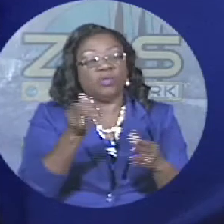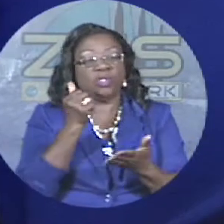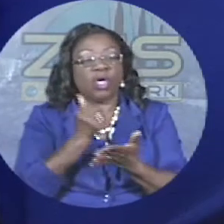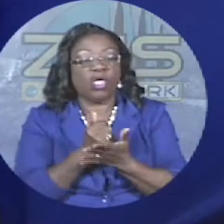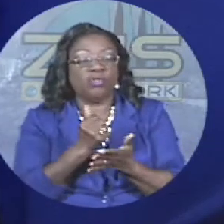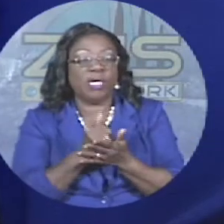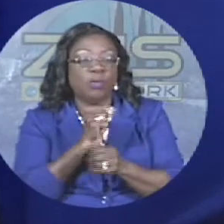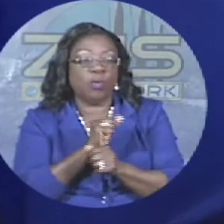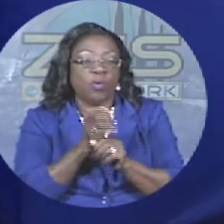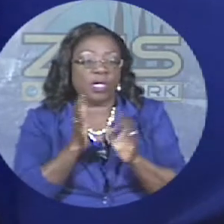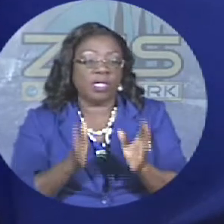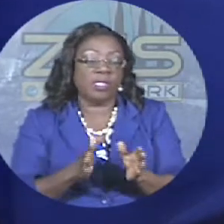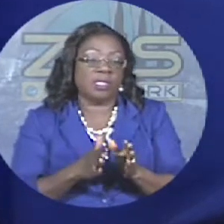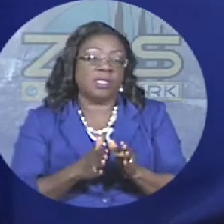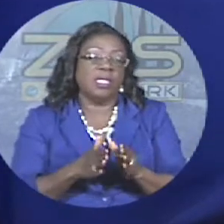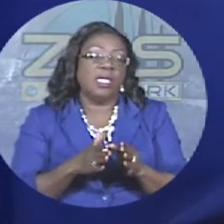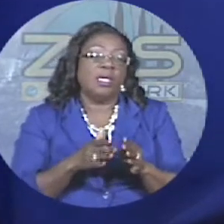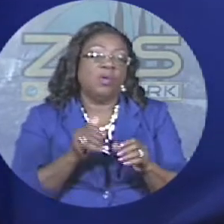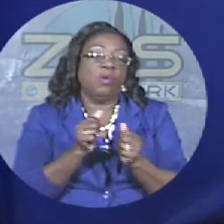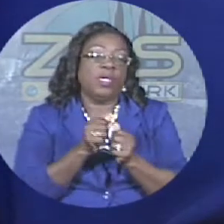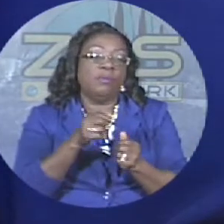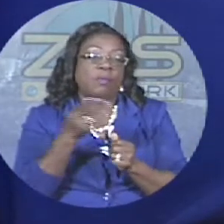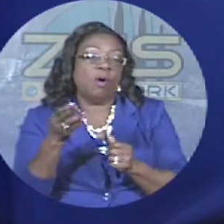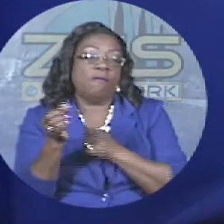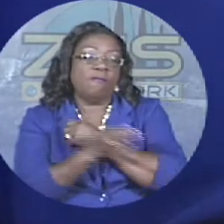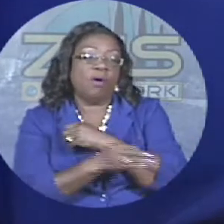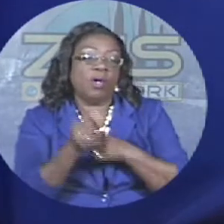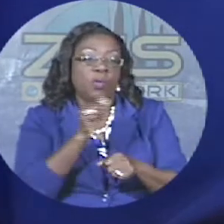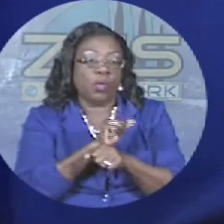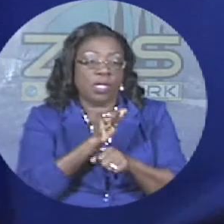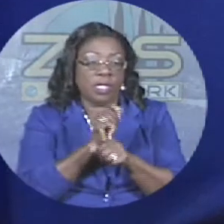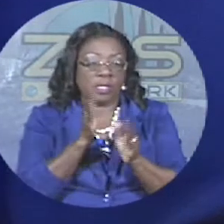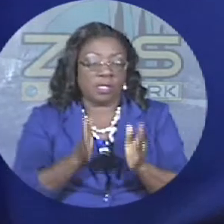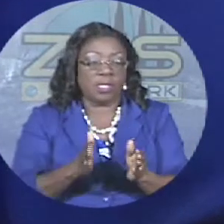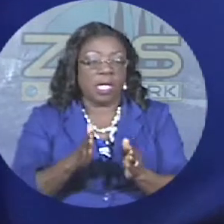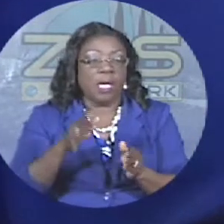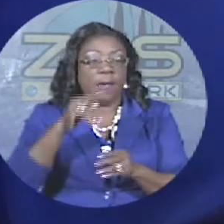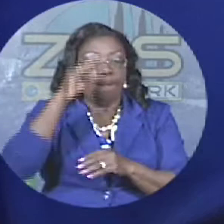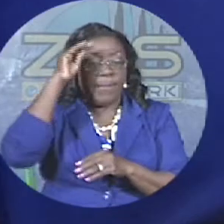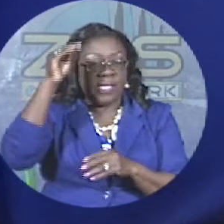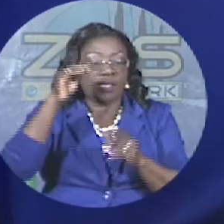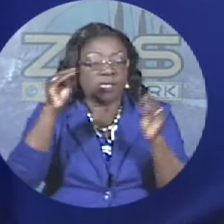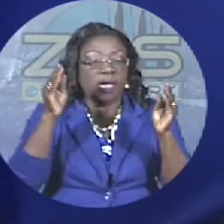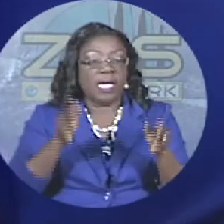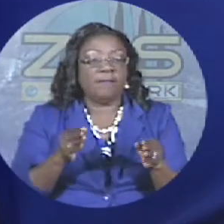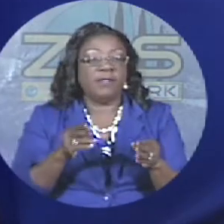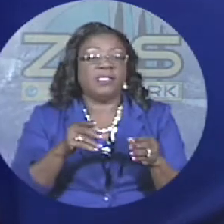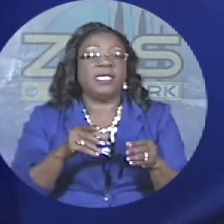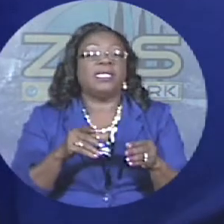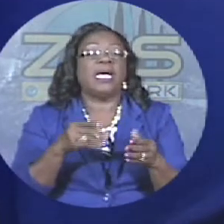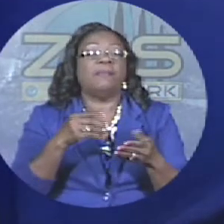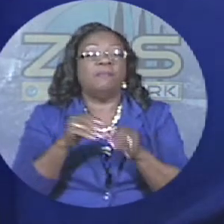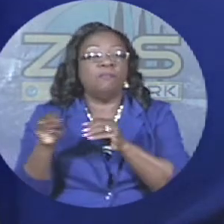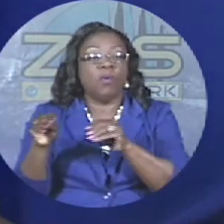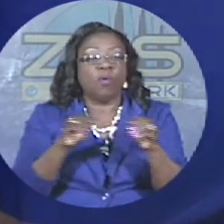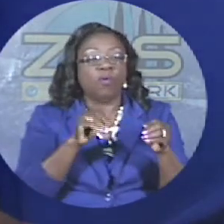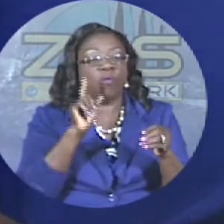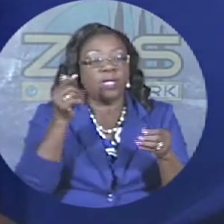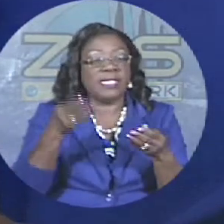workers stationed at those offices with more foreign workers. Minister Hanfield says the move will save the government just